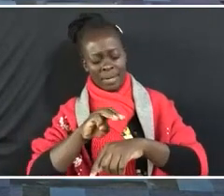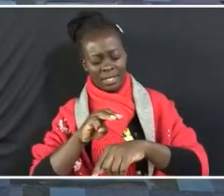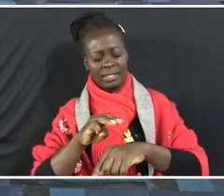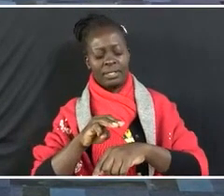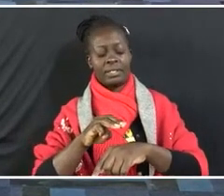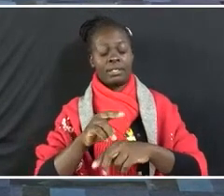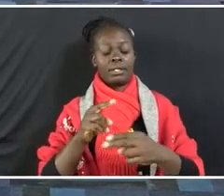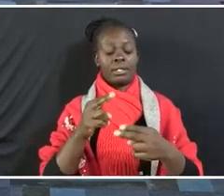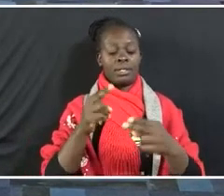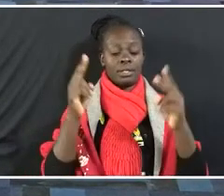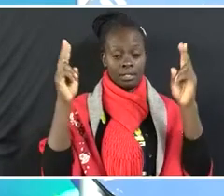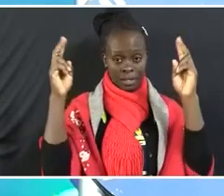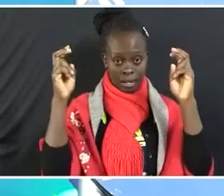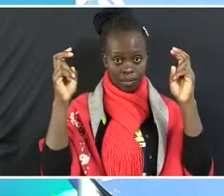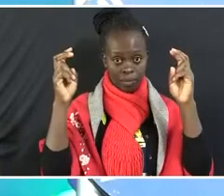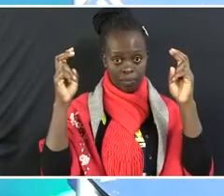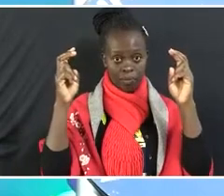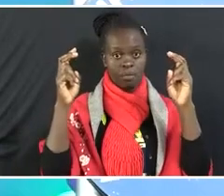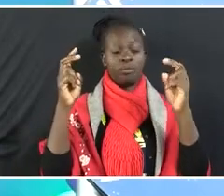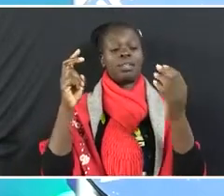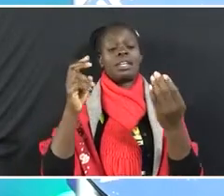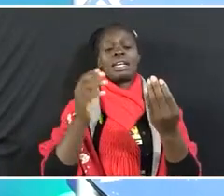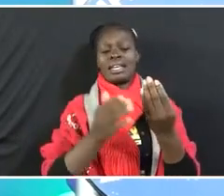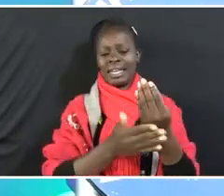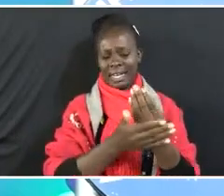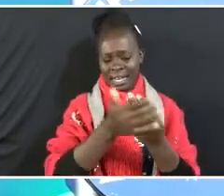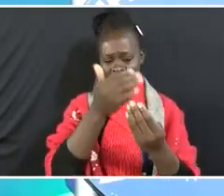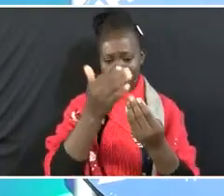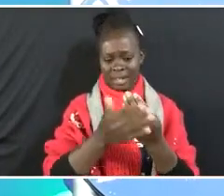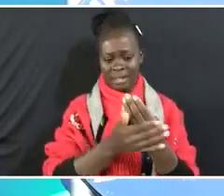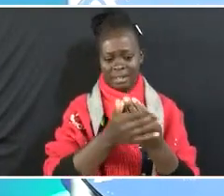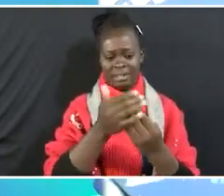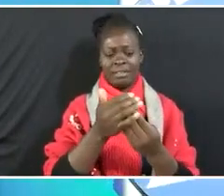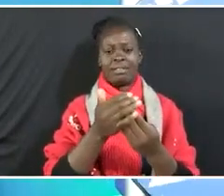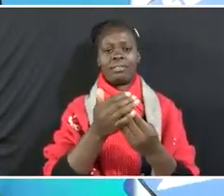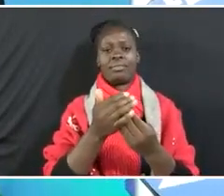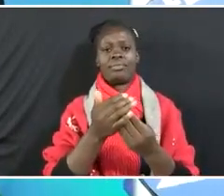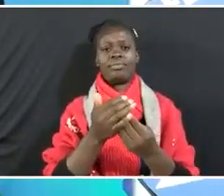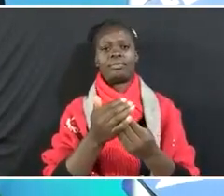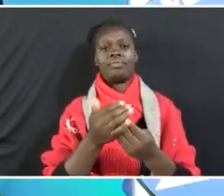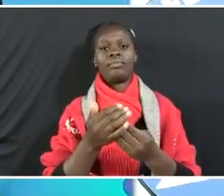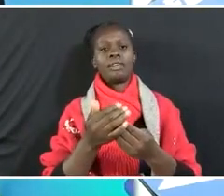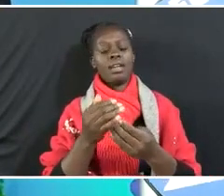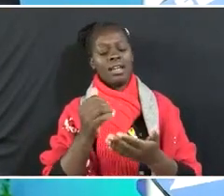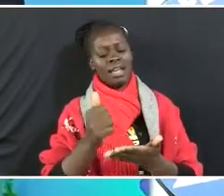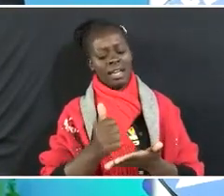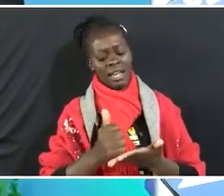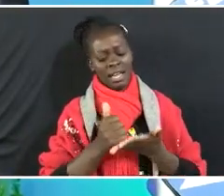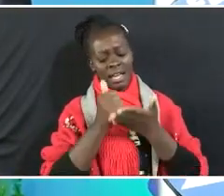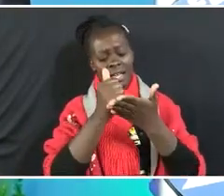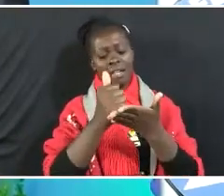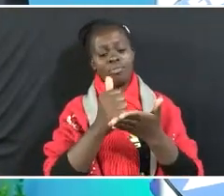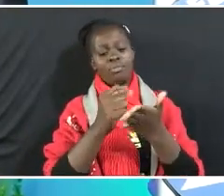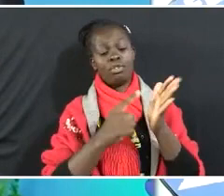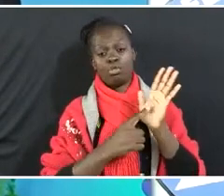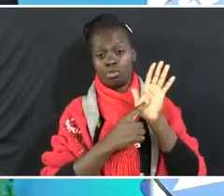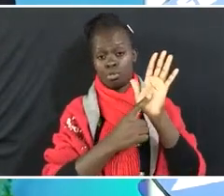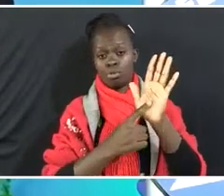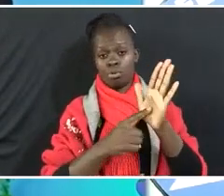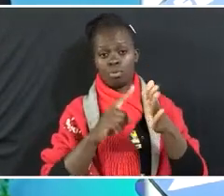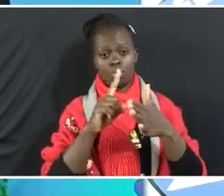Care. Help me handle your message with care. Help me present that which you want your children to